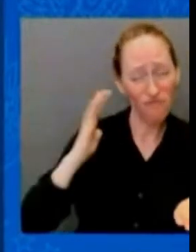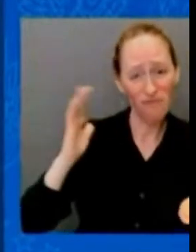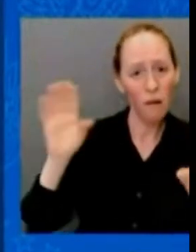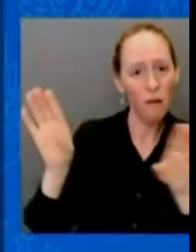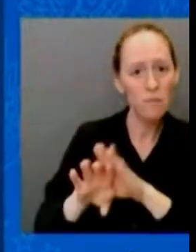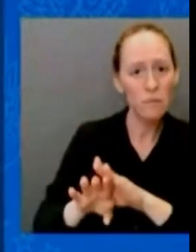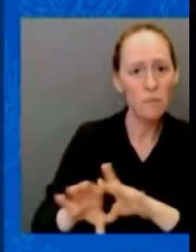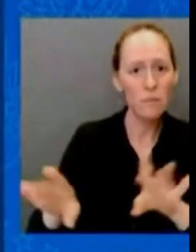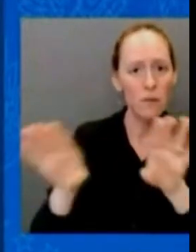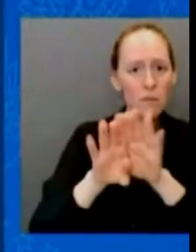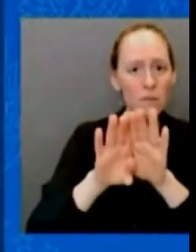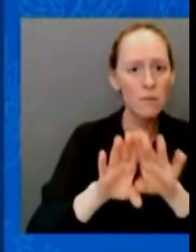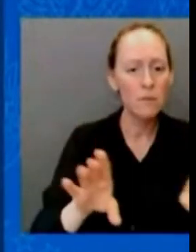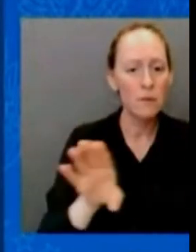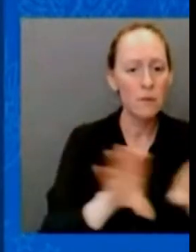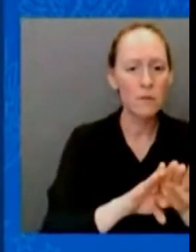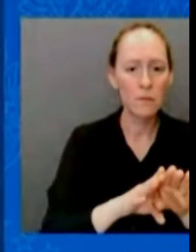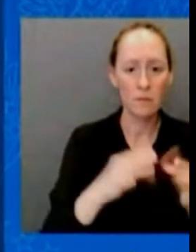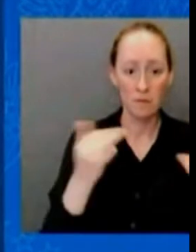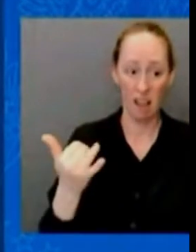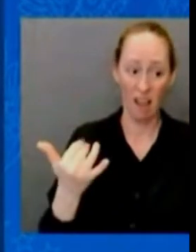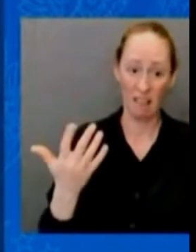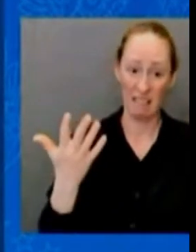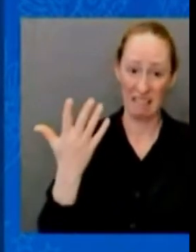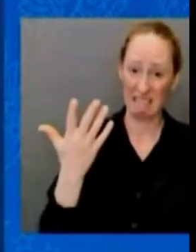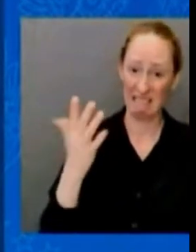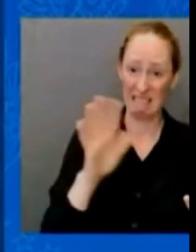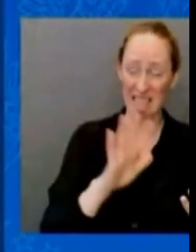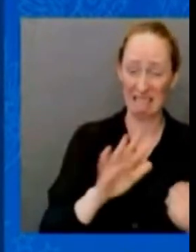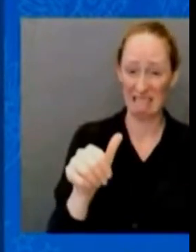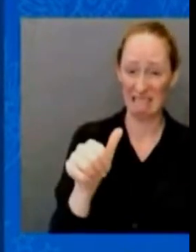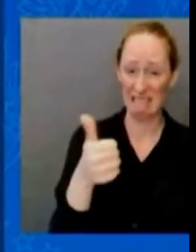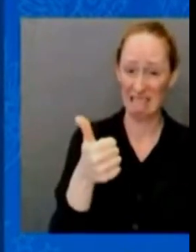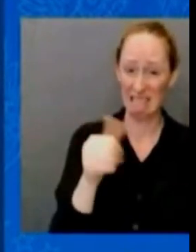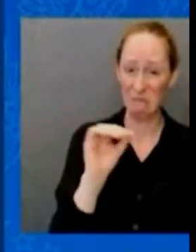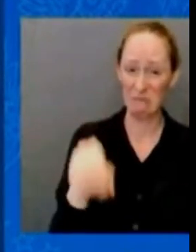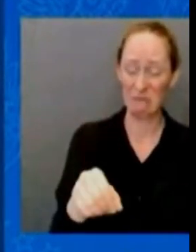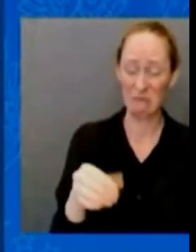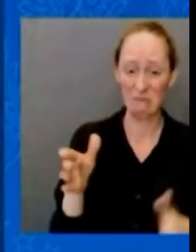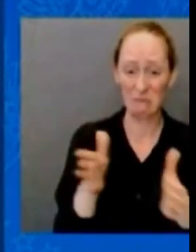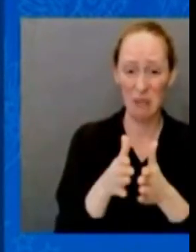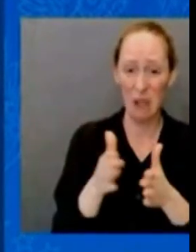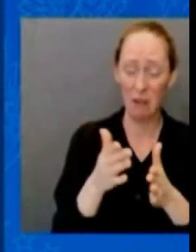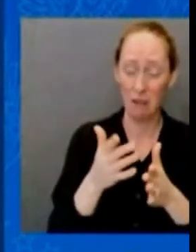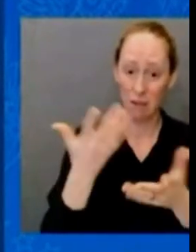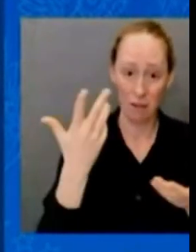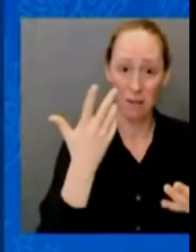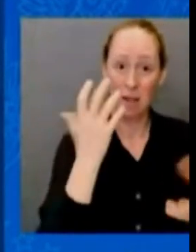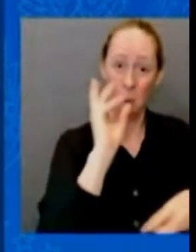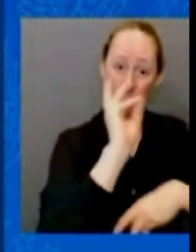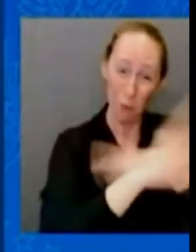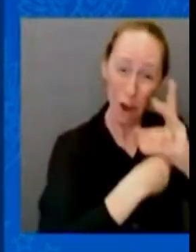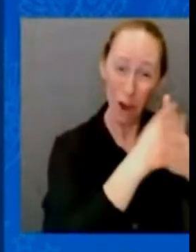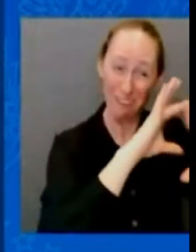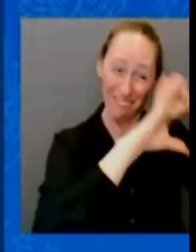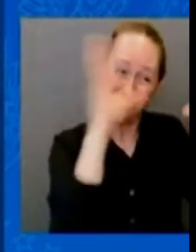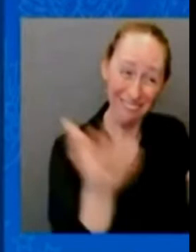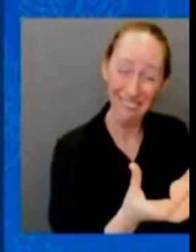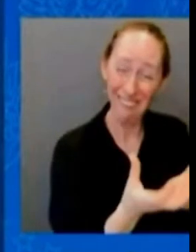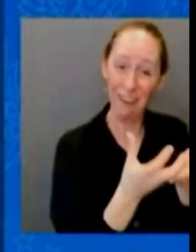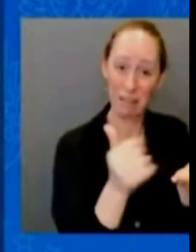world's chips. We invented them, but we produce only 10%, despite leading the world in research and design